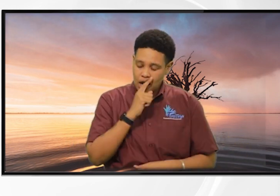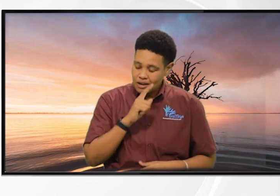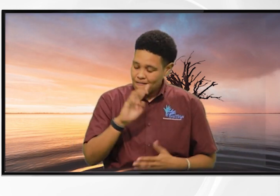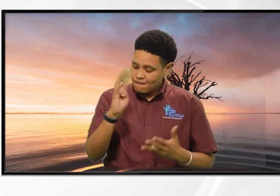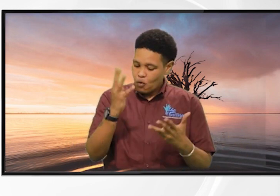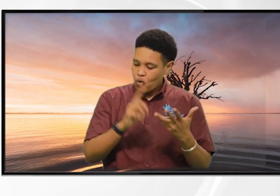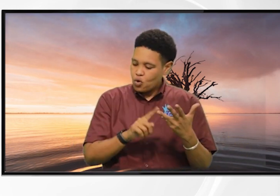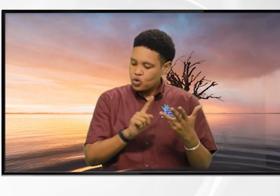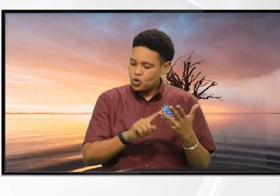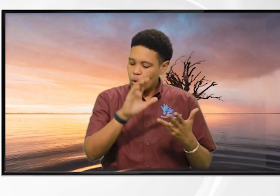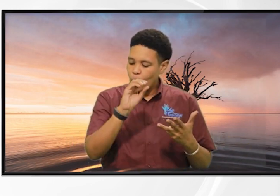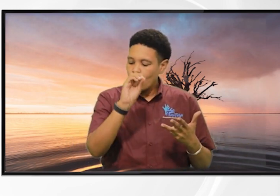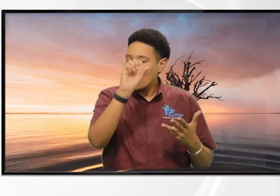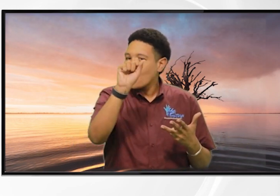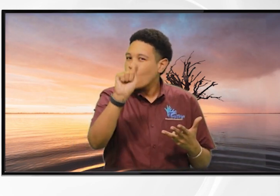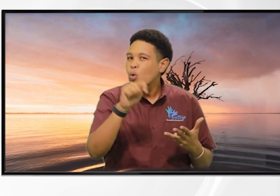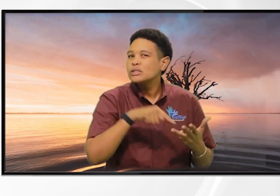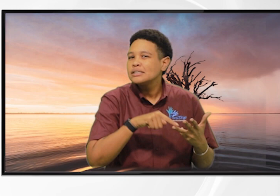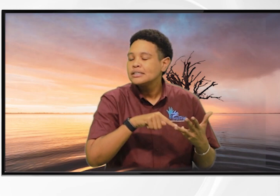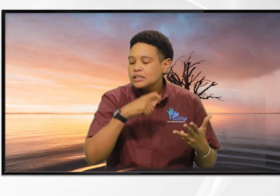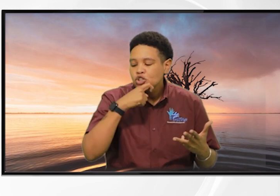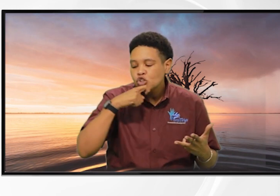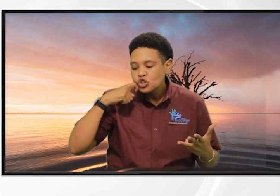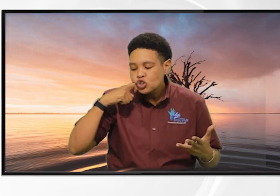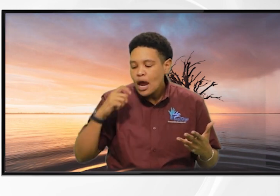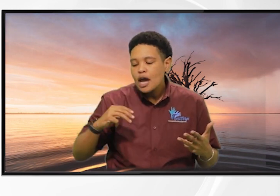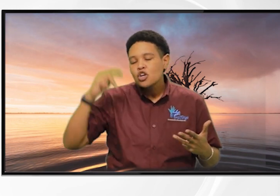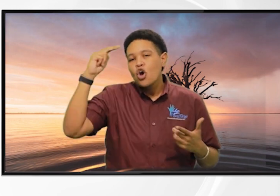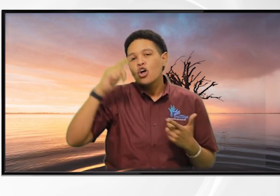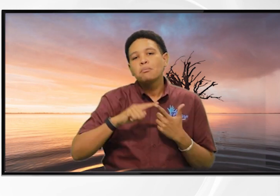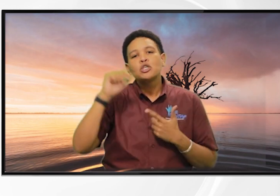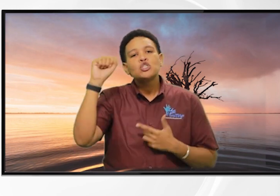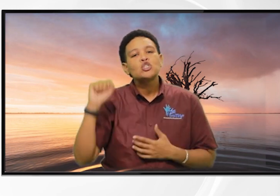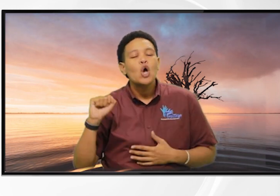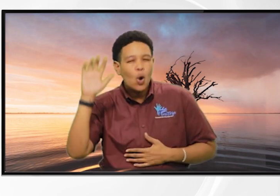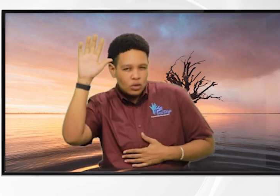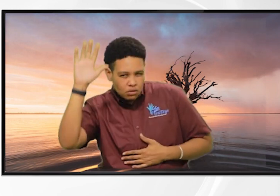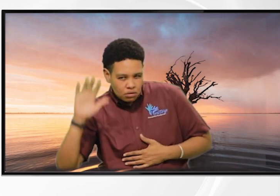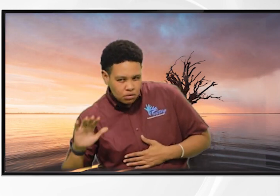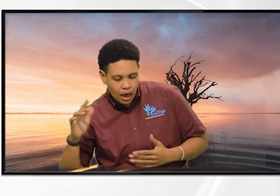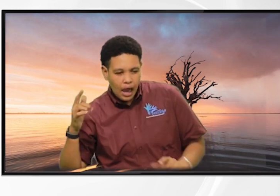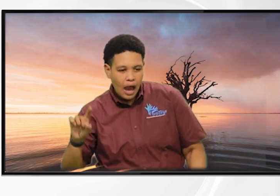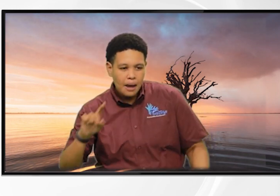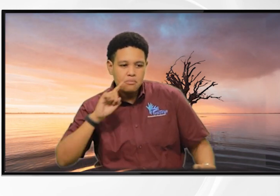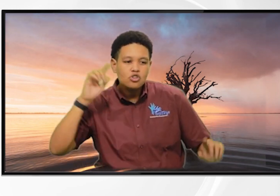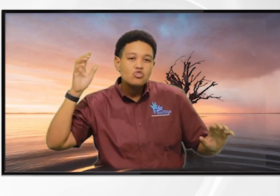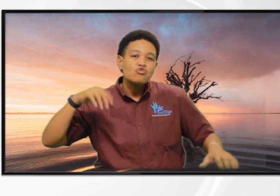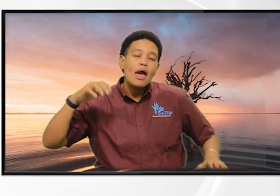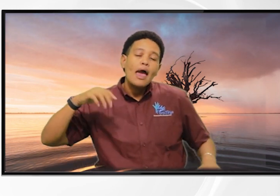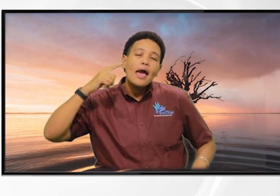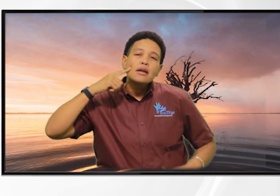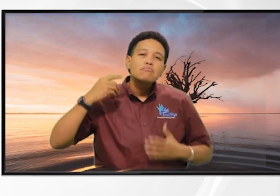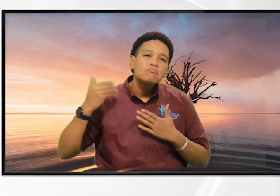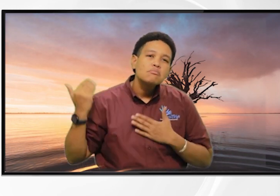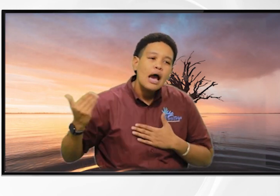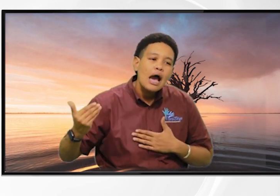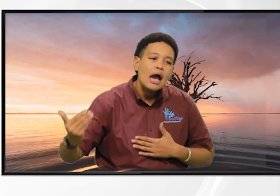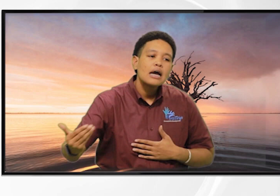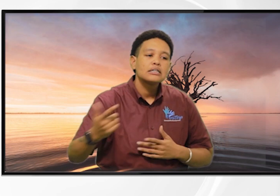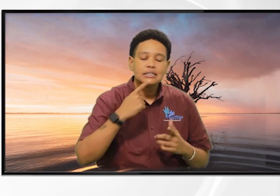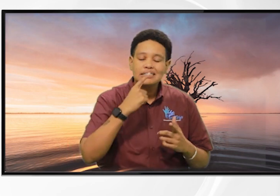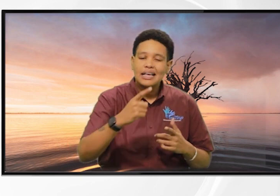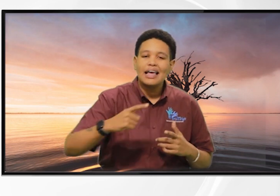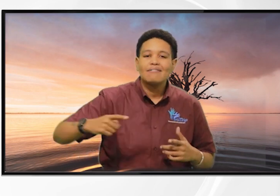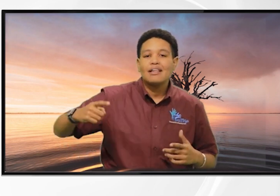the coasts. The dry north and south coasts and rainfall pattern, the late